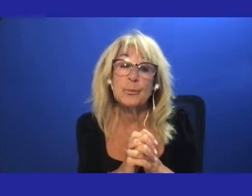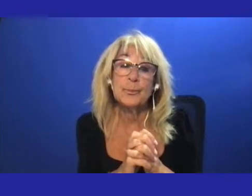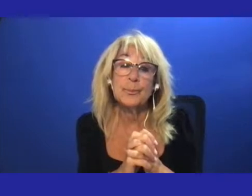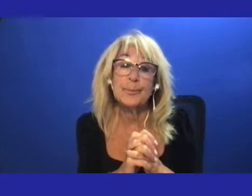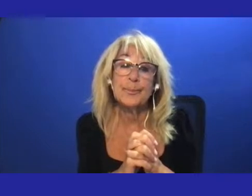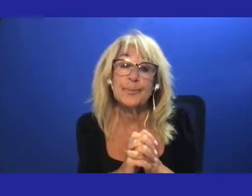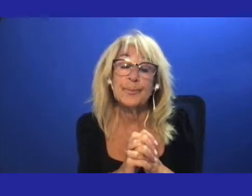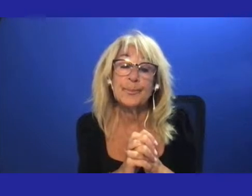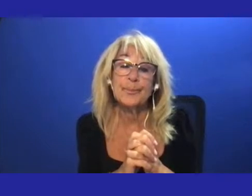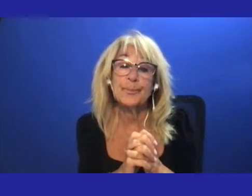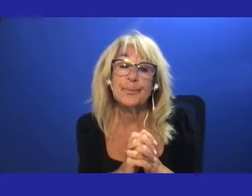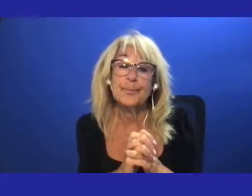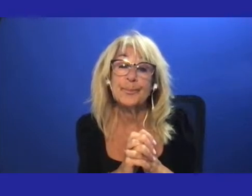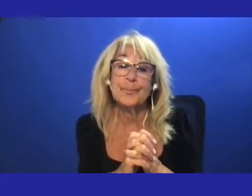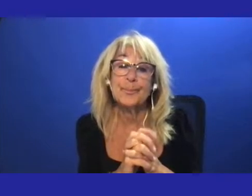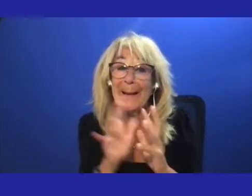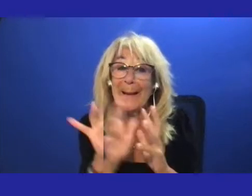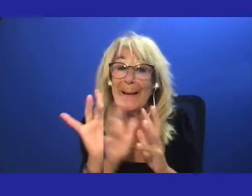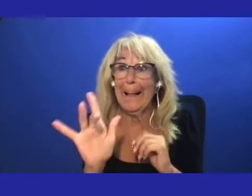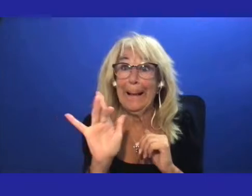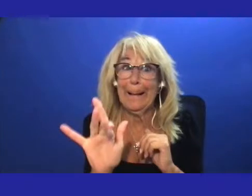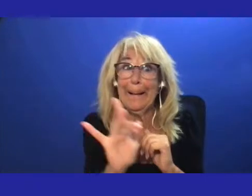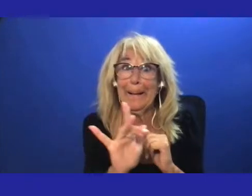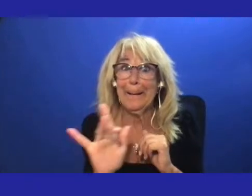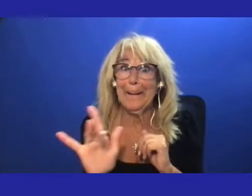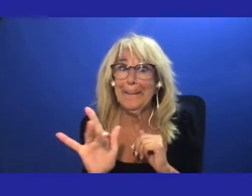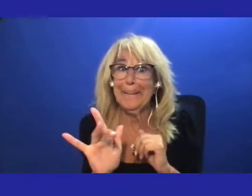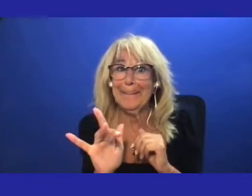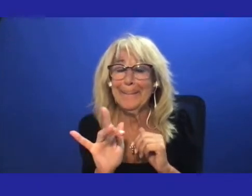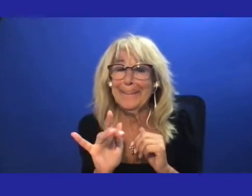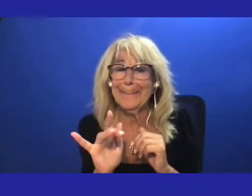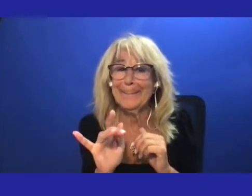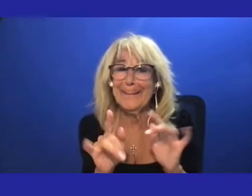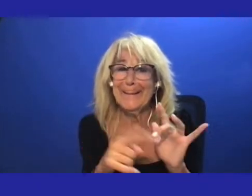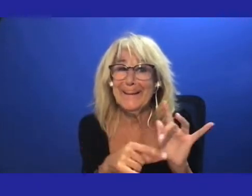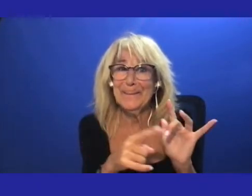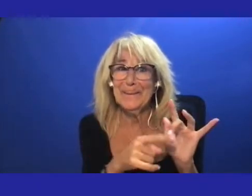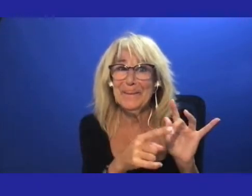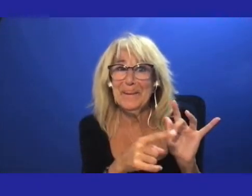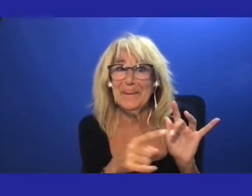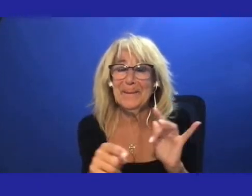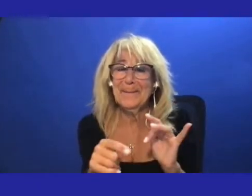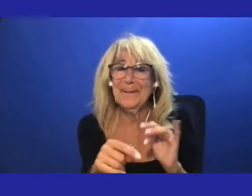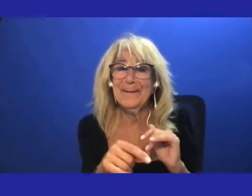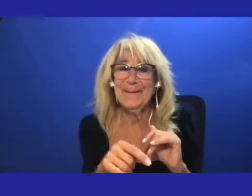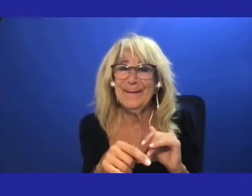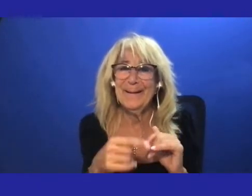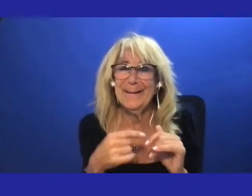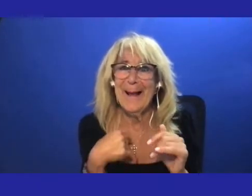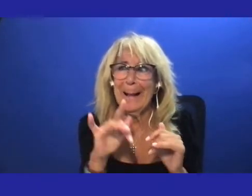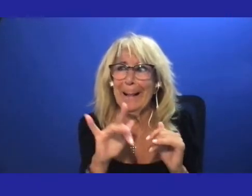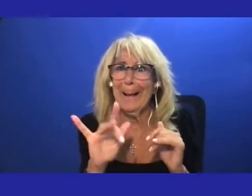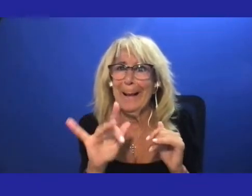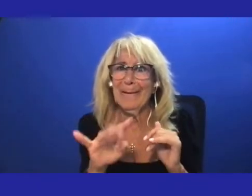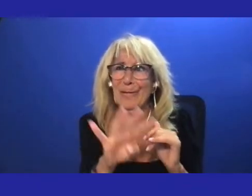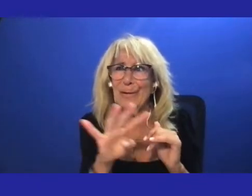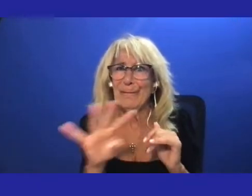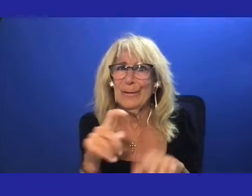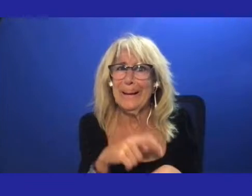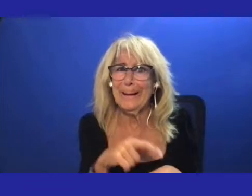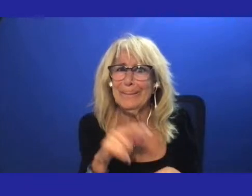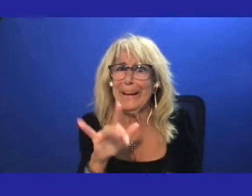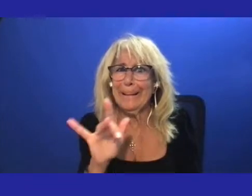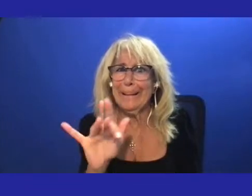I could talk over it too. That's another option. I can tell you, I've looked over this thing 44 times. You can go